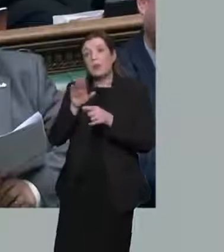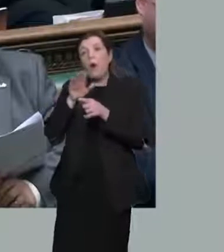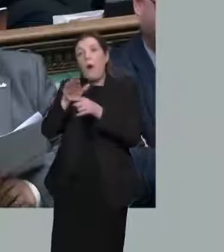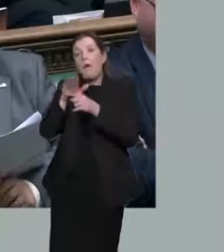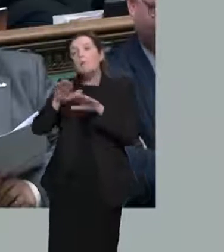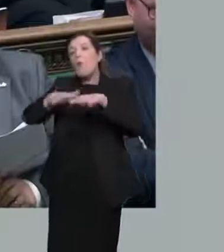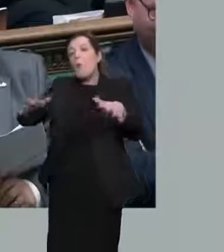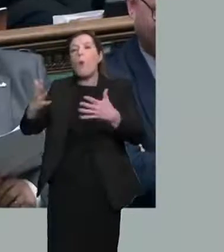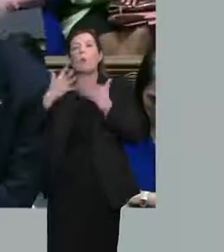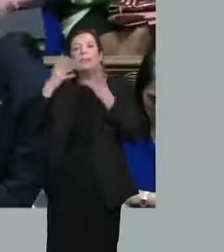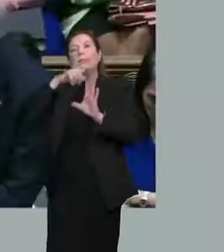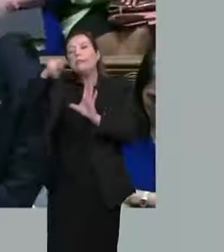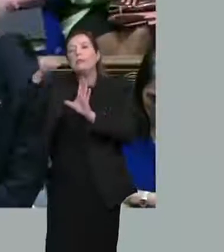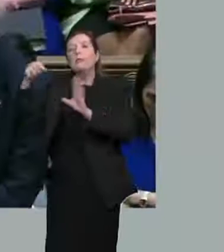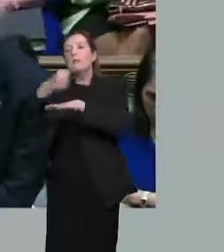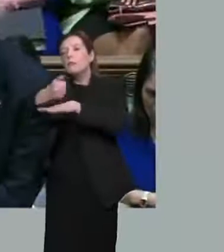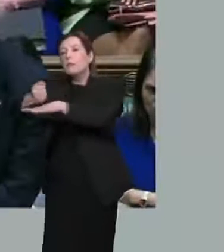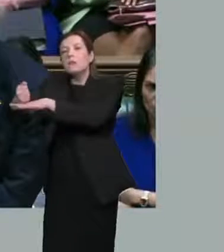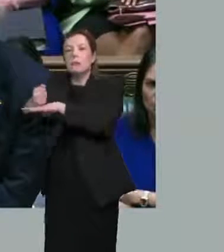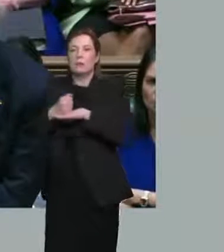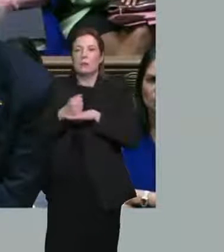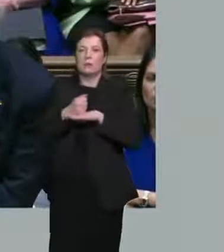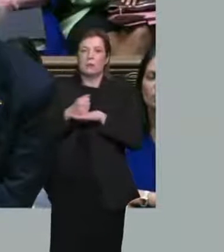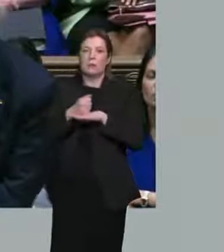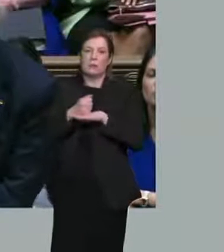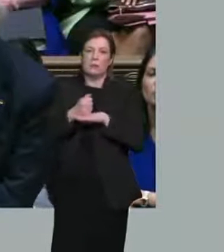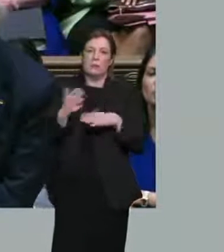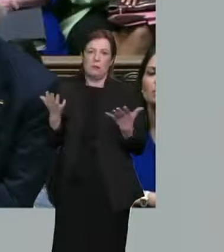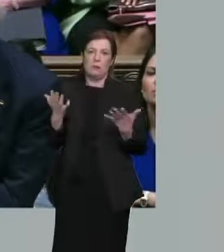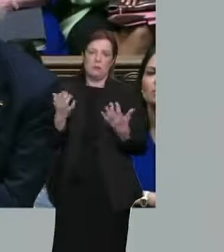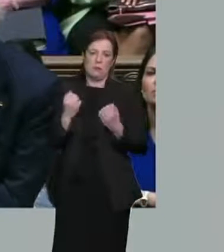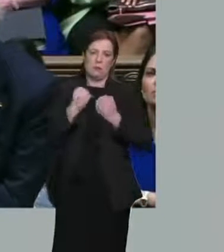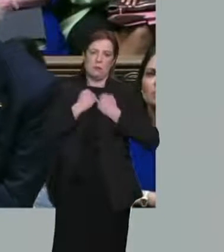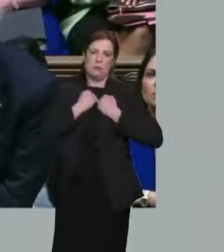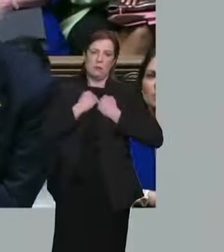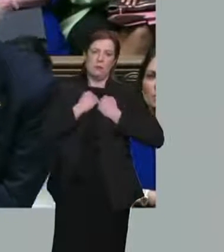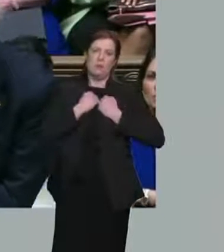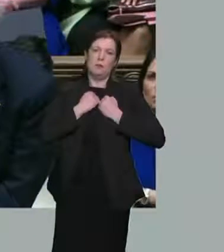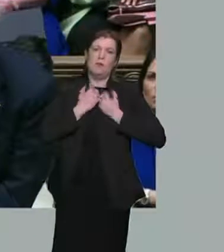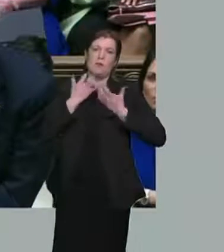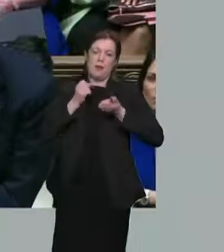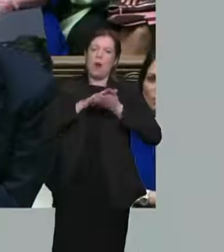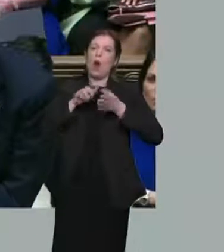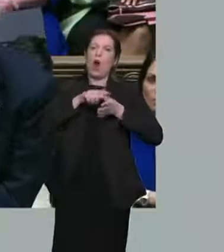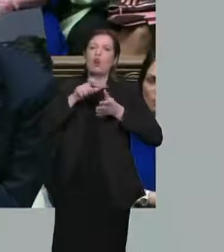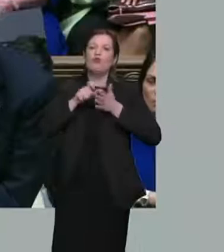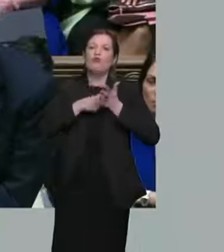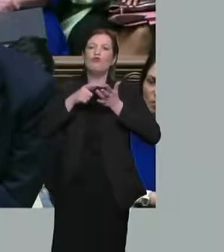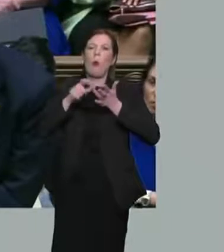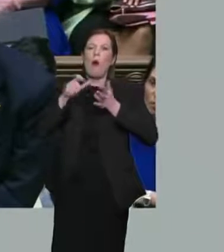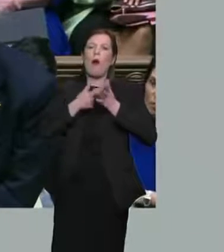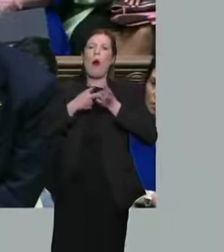wind, Mr. Speaker, but by abandoning the phobia of our own hydrocarbons, which I think are going to be vital